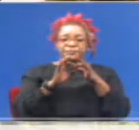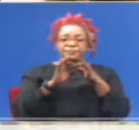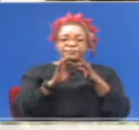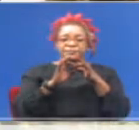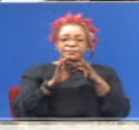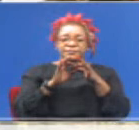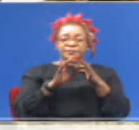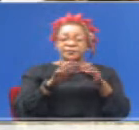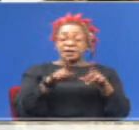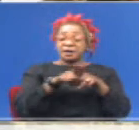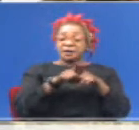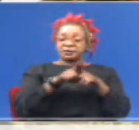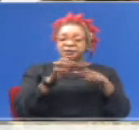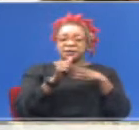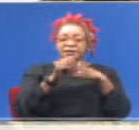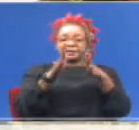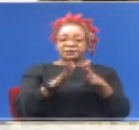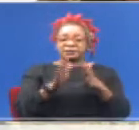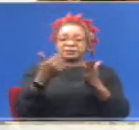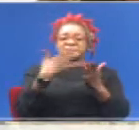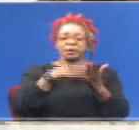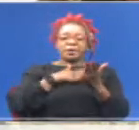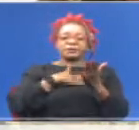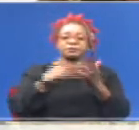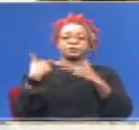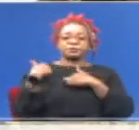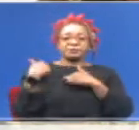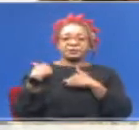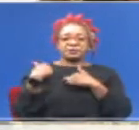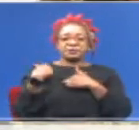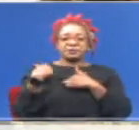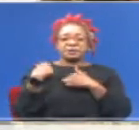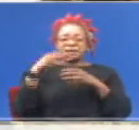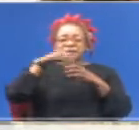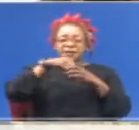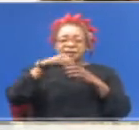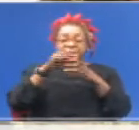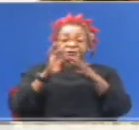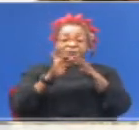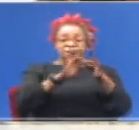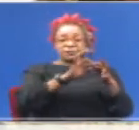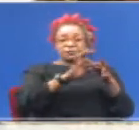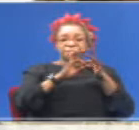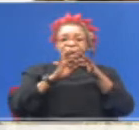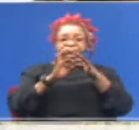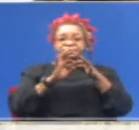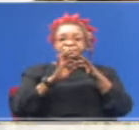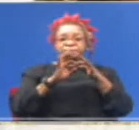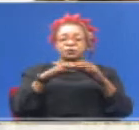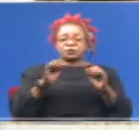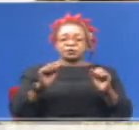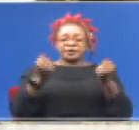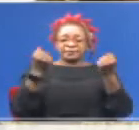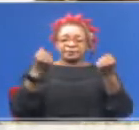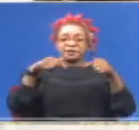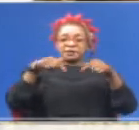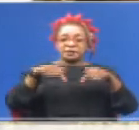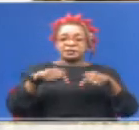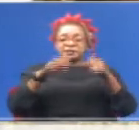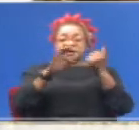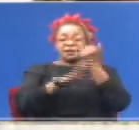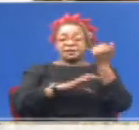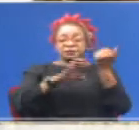as leaders, it is our responsibility in Azimio la Umoja to save this country from the